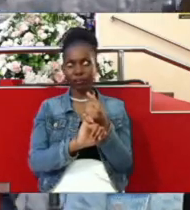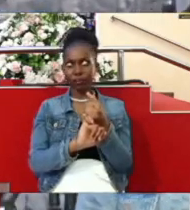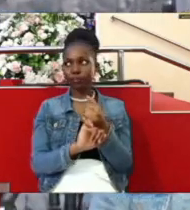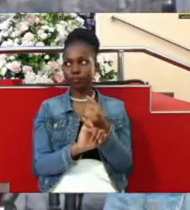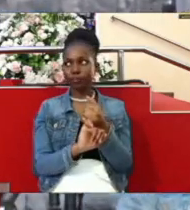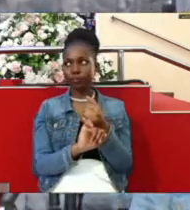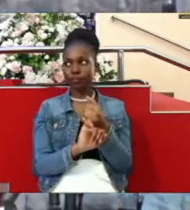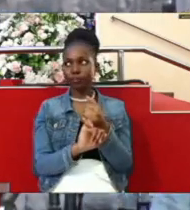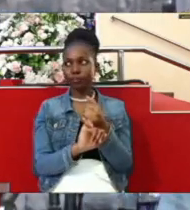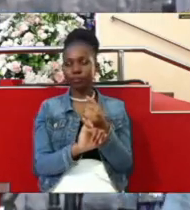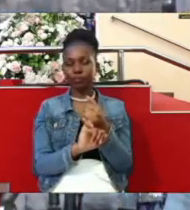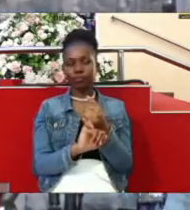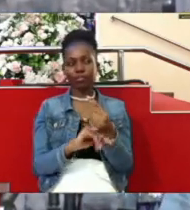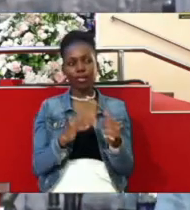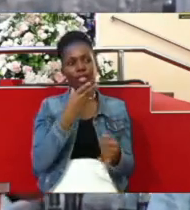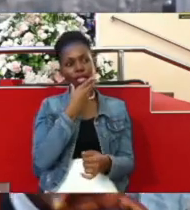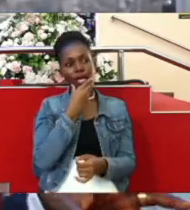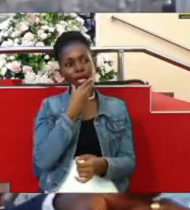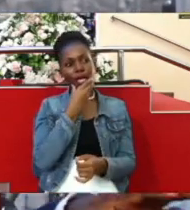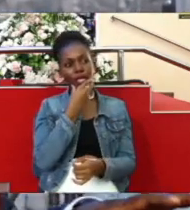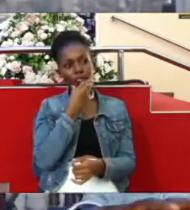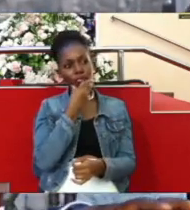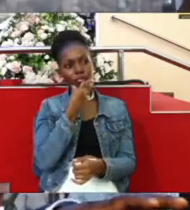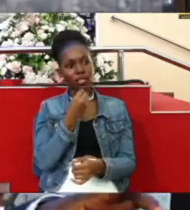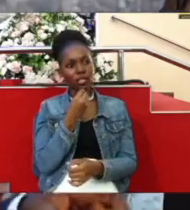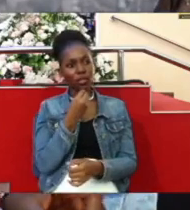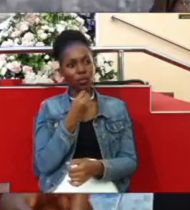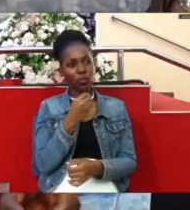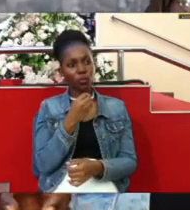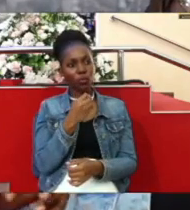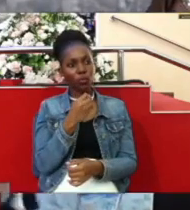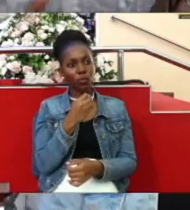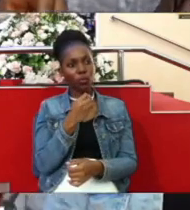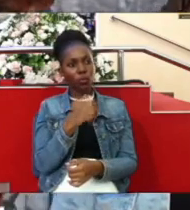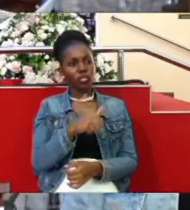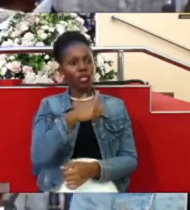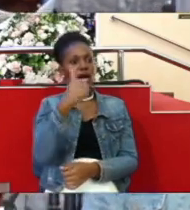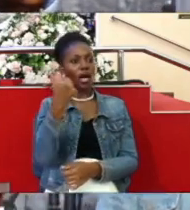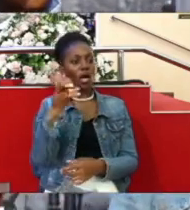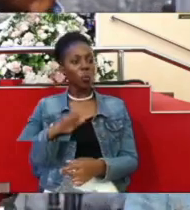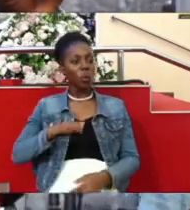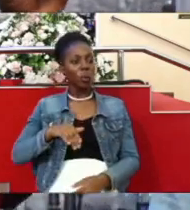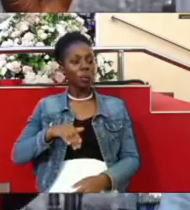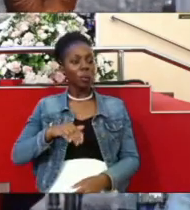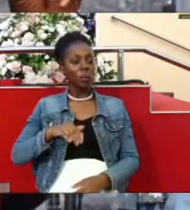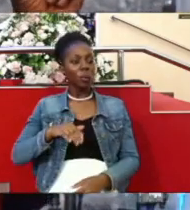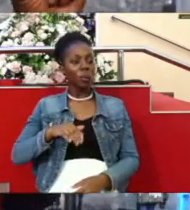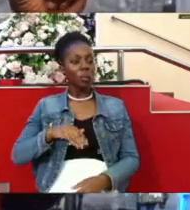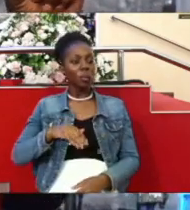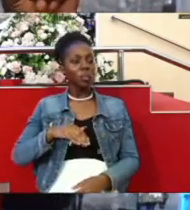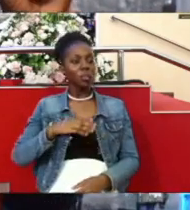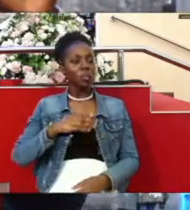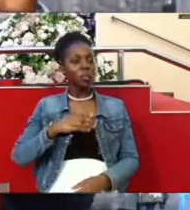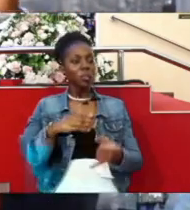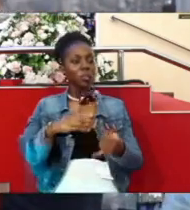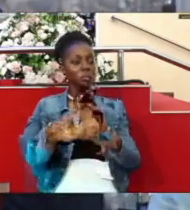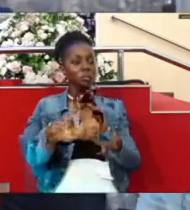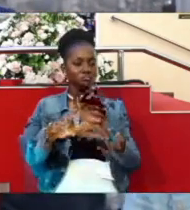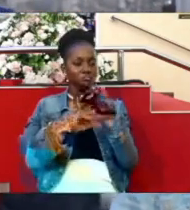yeye, was actually somebody else's husband. Alikuwa bwana ya mtu mwingine. But this morning, lakini asubuhi ya leo,